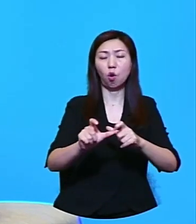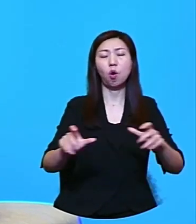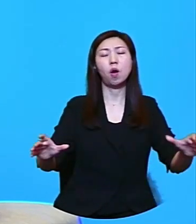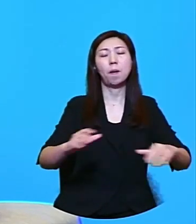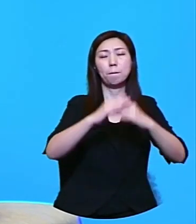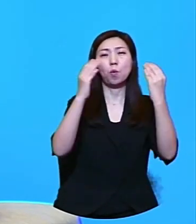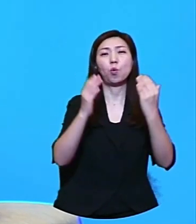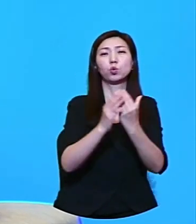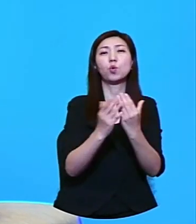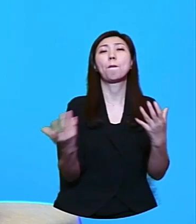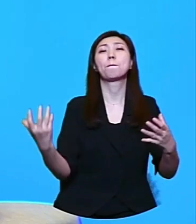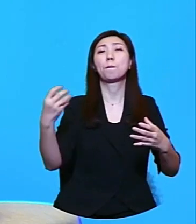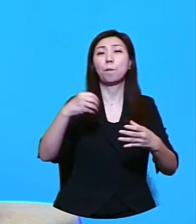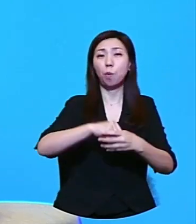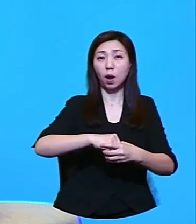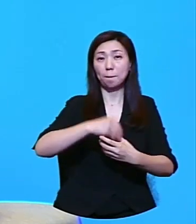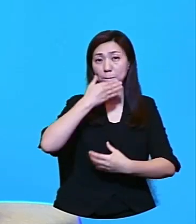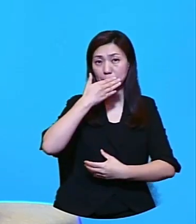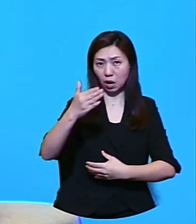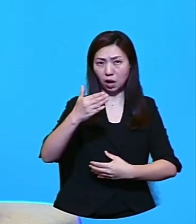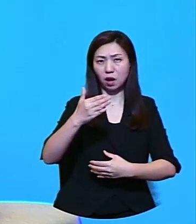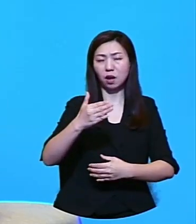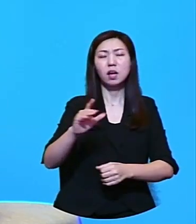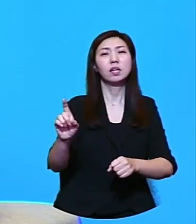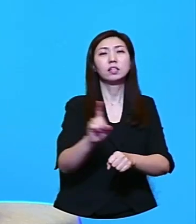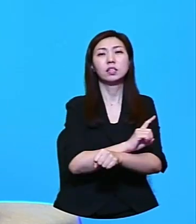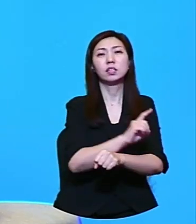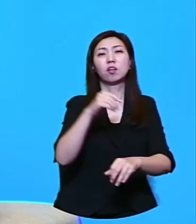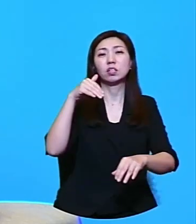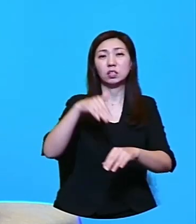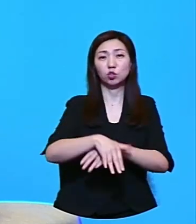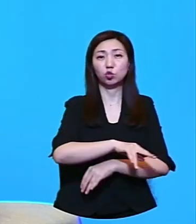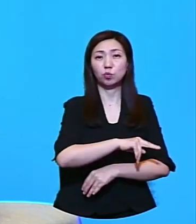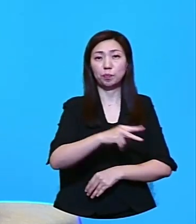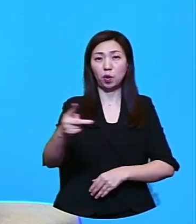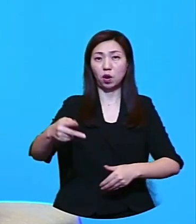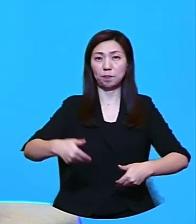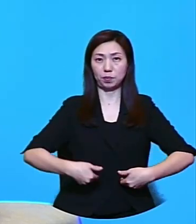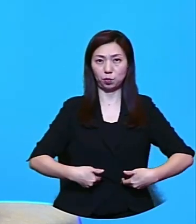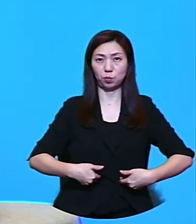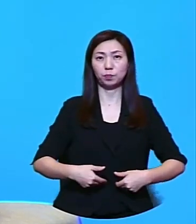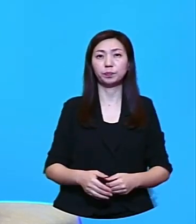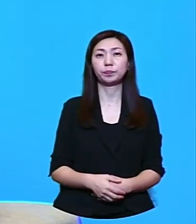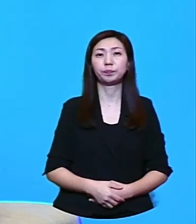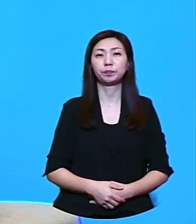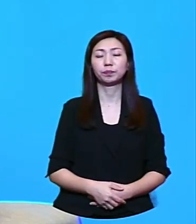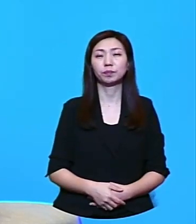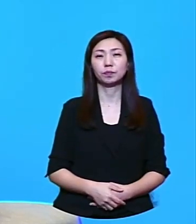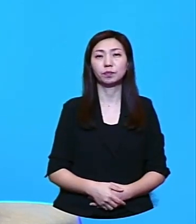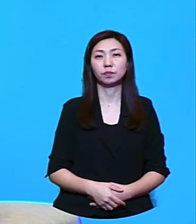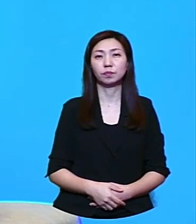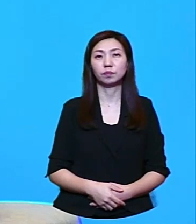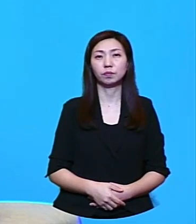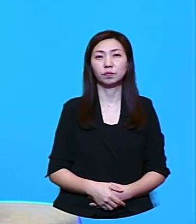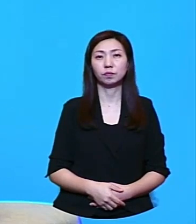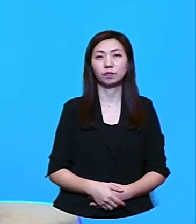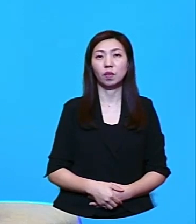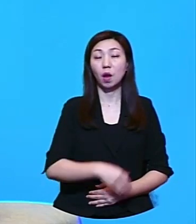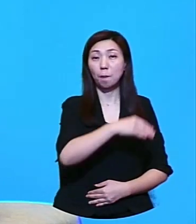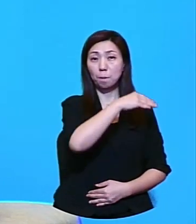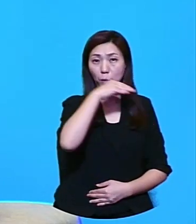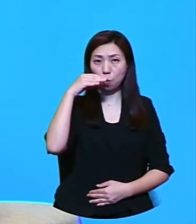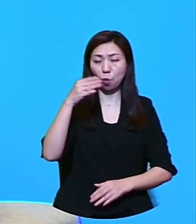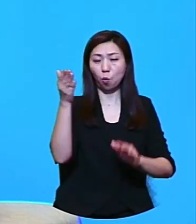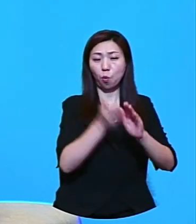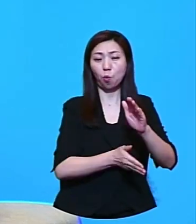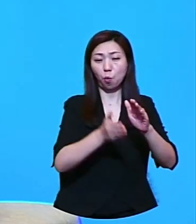digital transformation to make it equitable and make it right. And we will look at